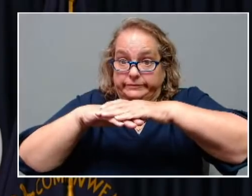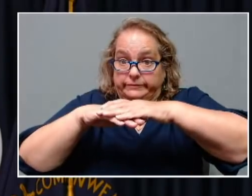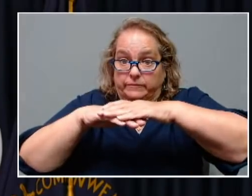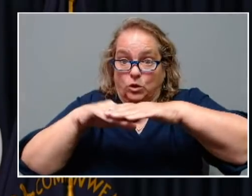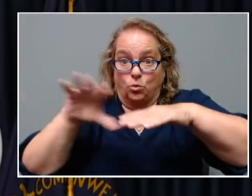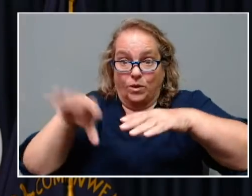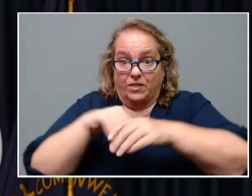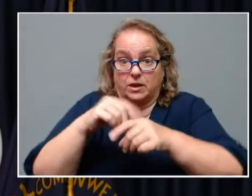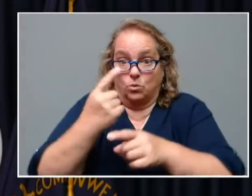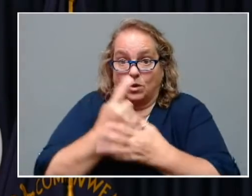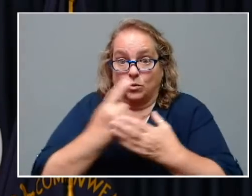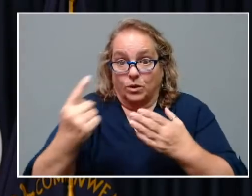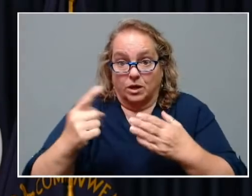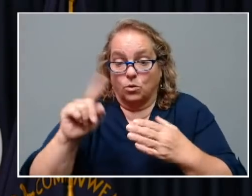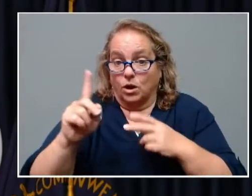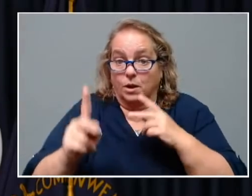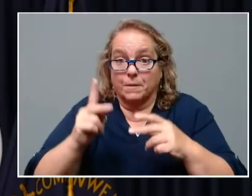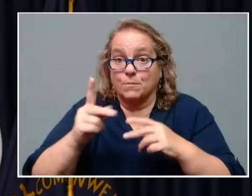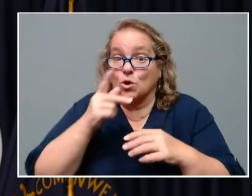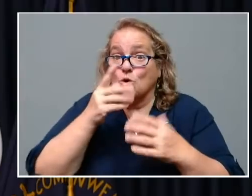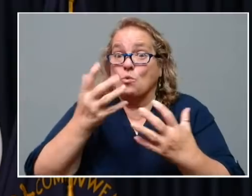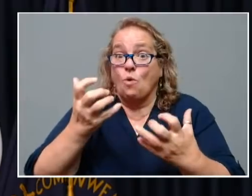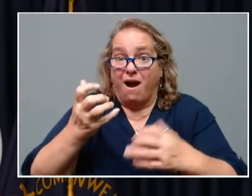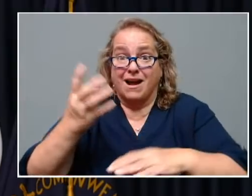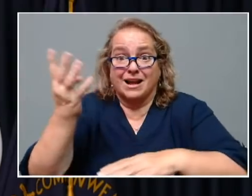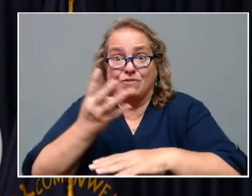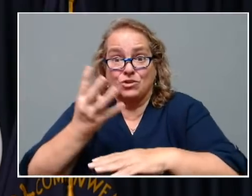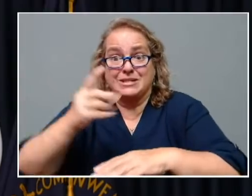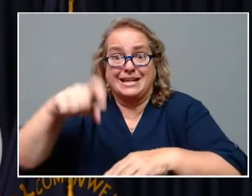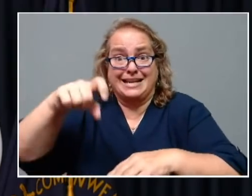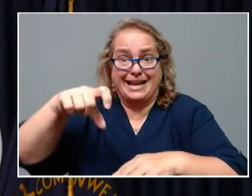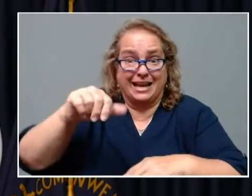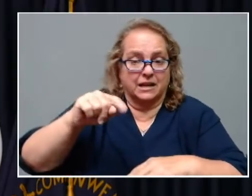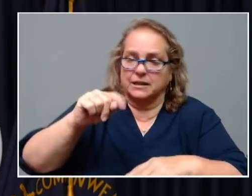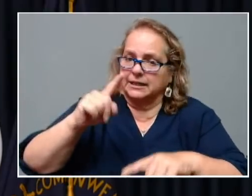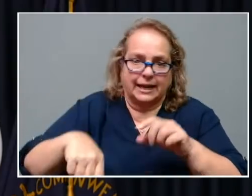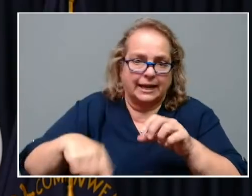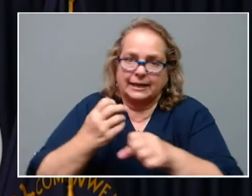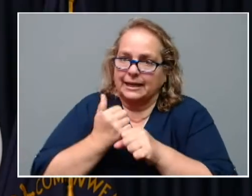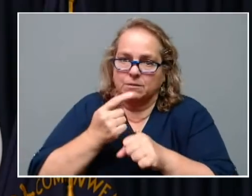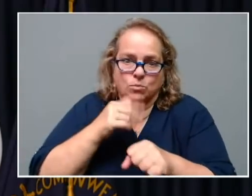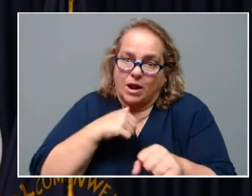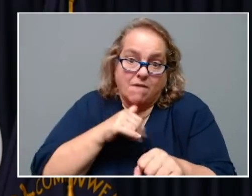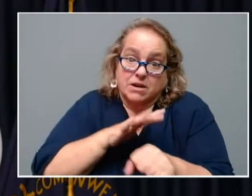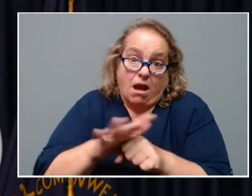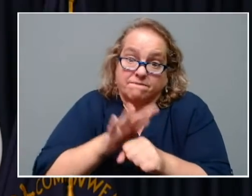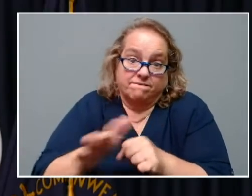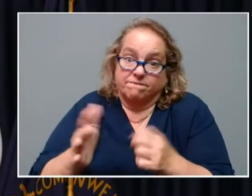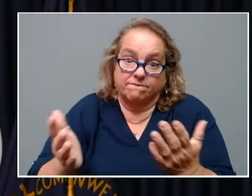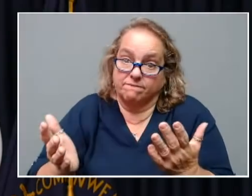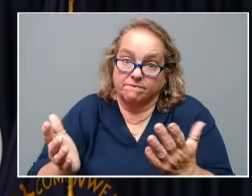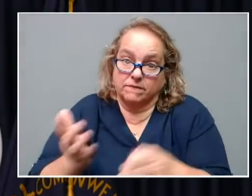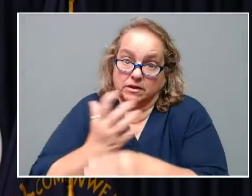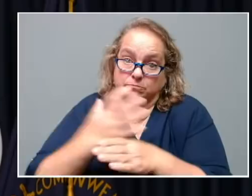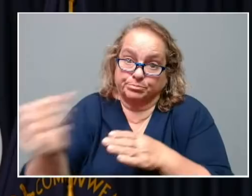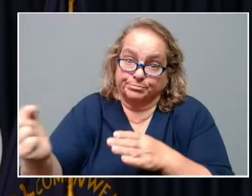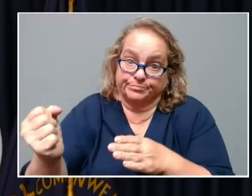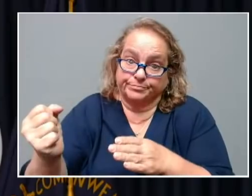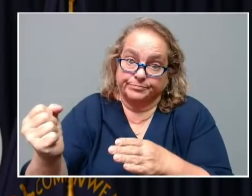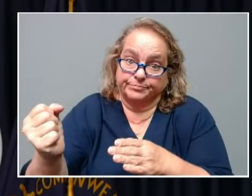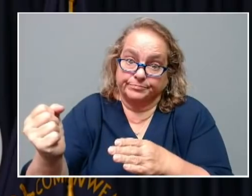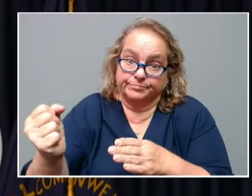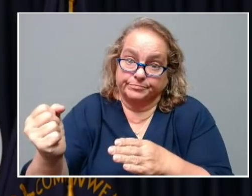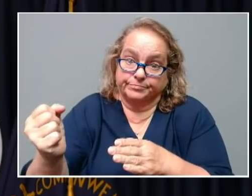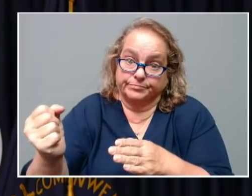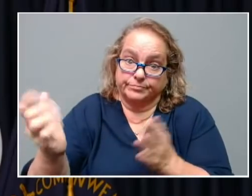there are going to be folks that want and probably need this treatment, and we are not going to have enough of it. That ought to, again, be